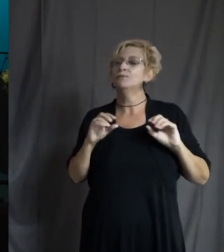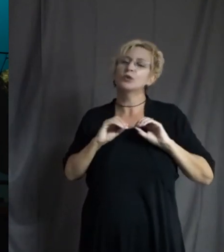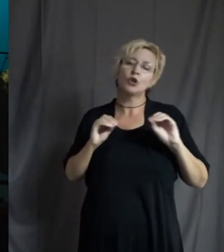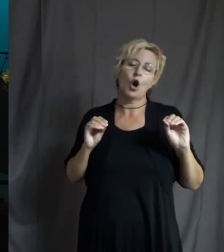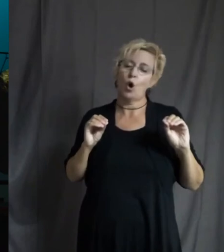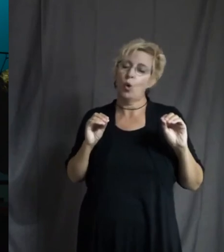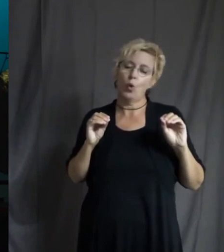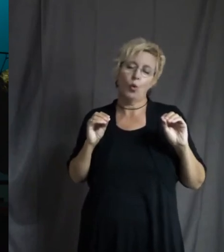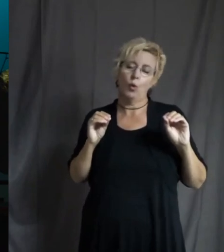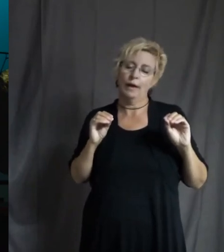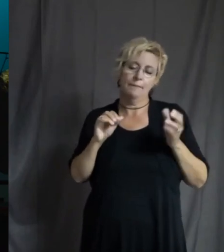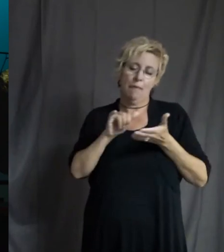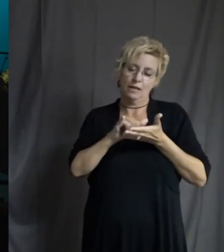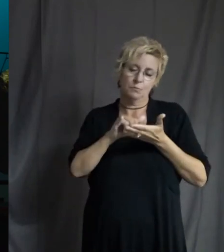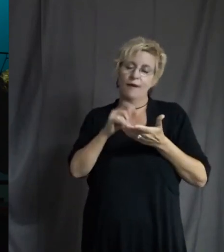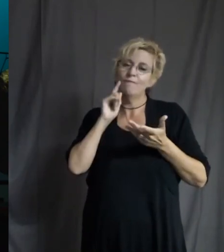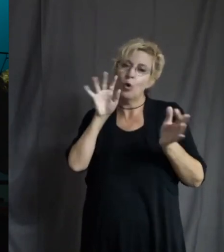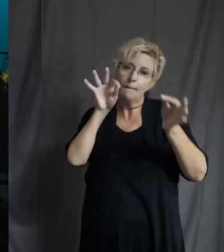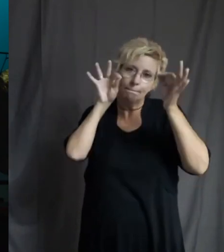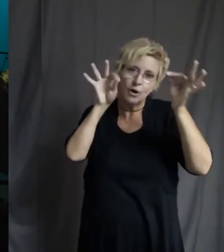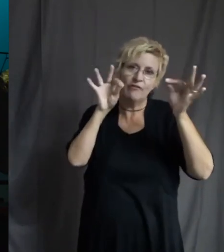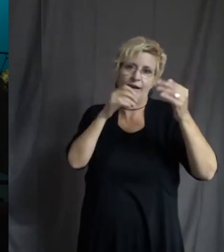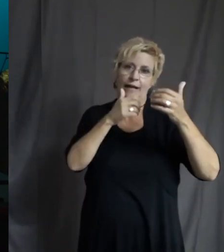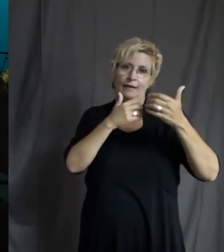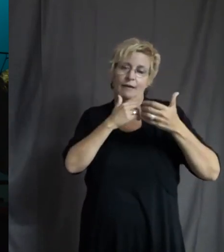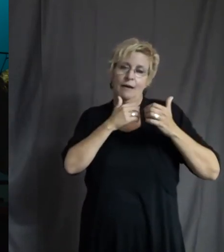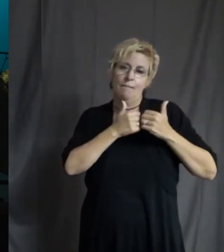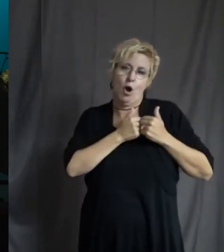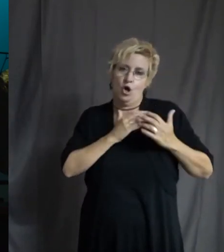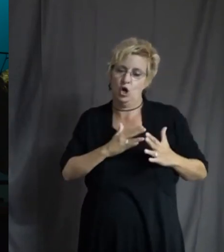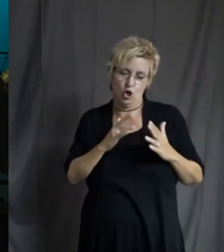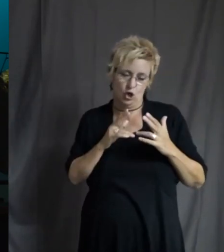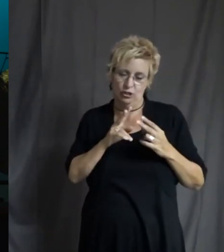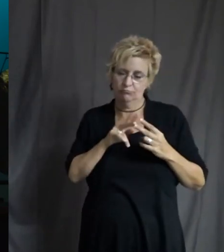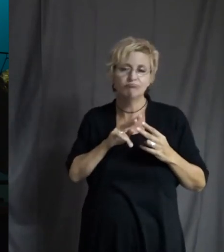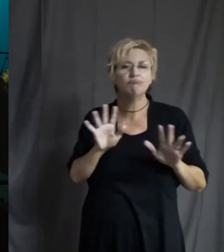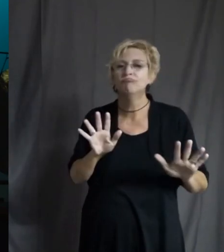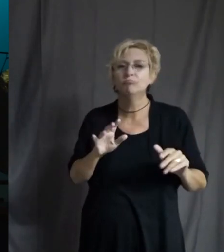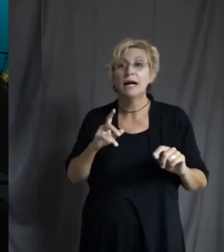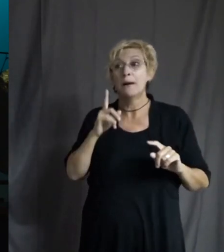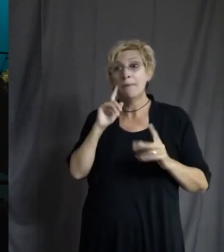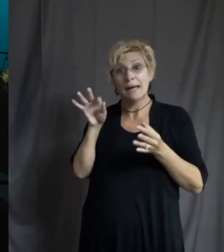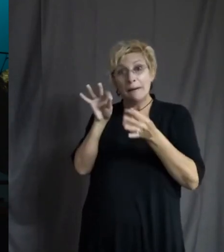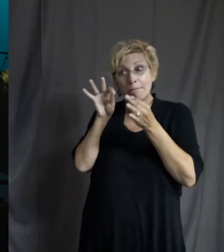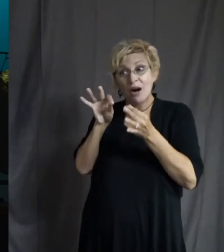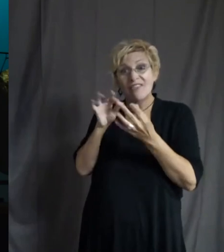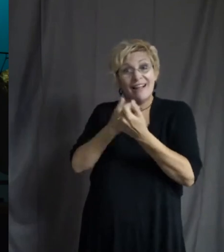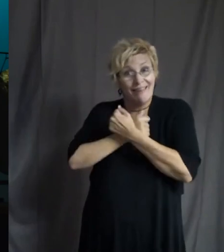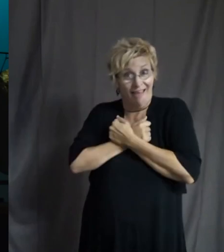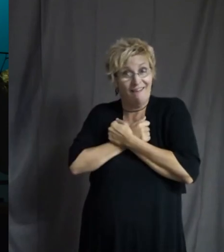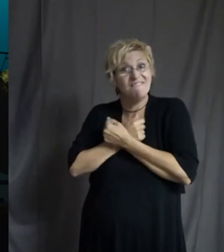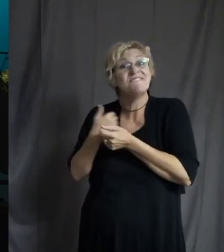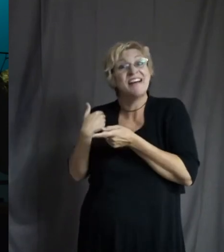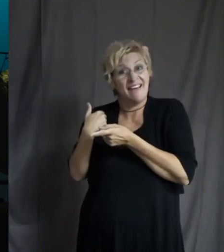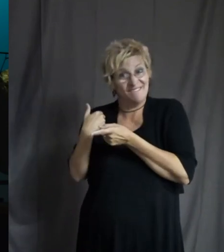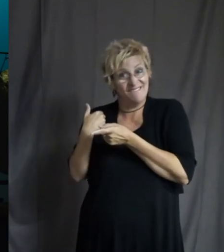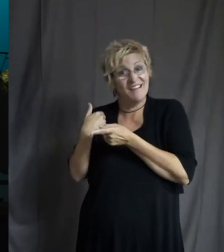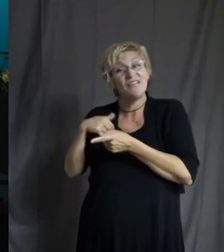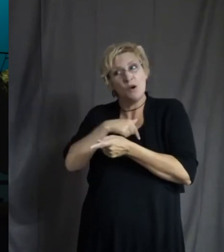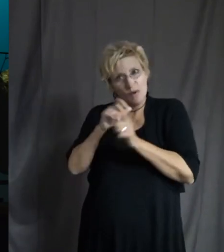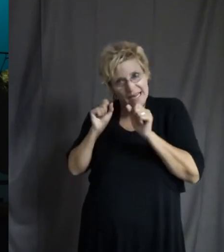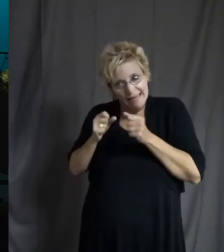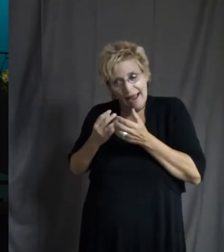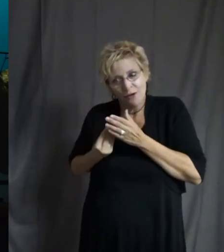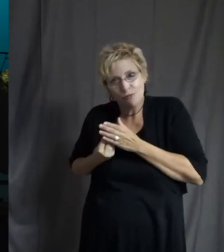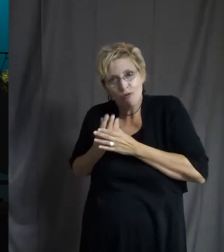that statement. For me, there's no such thing as the perfect partner. But there is such thing as